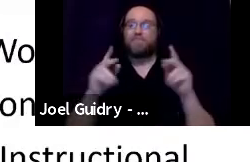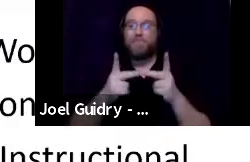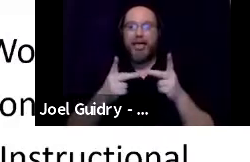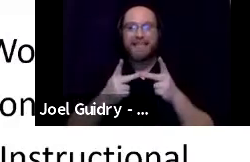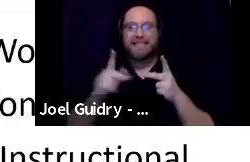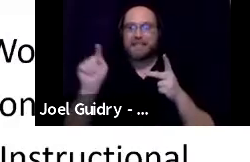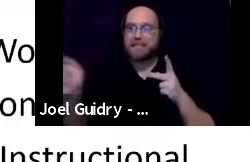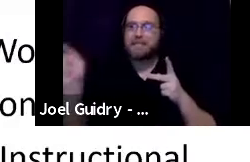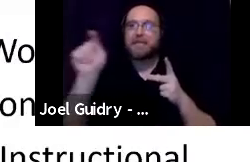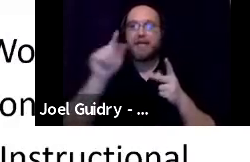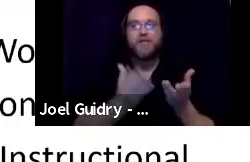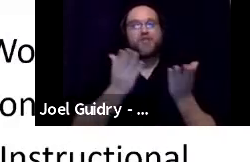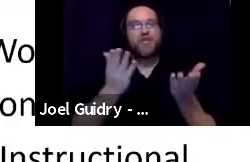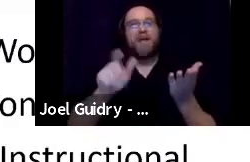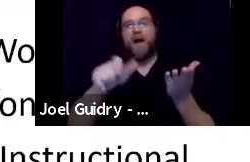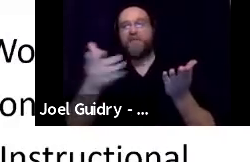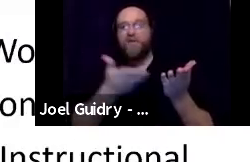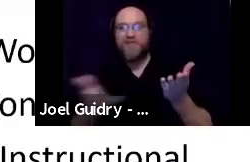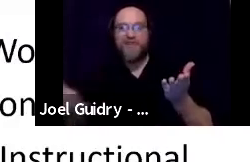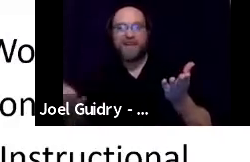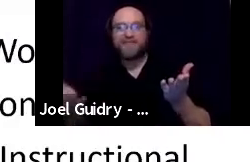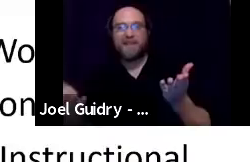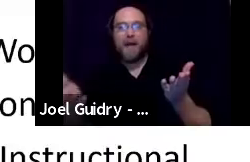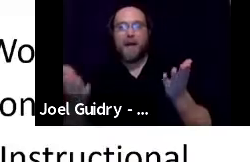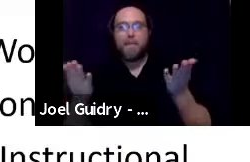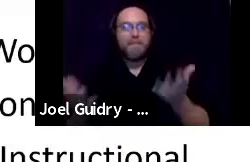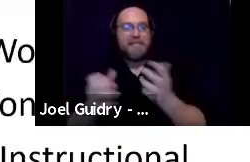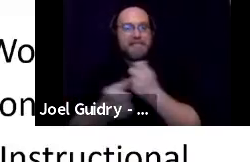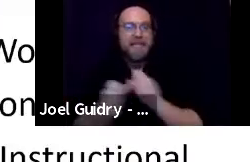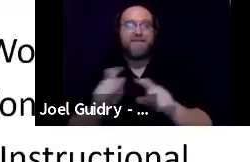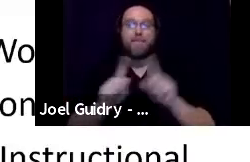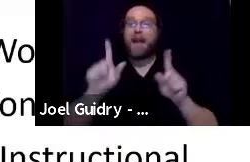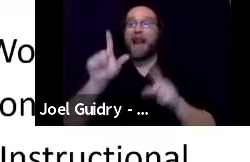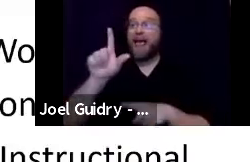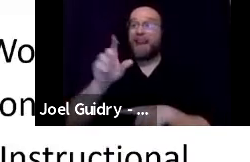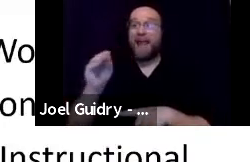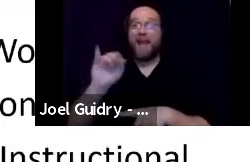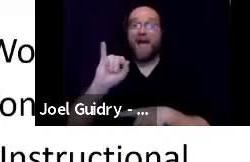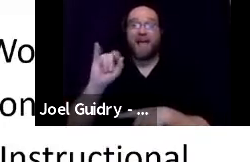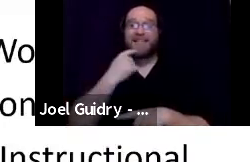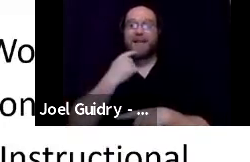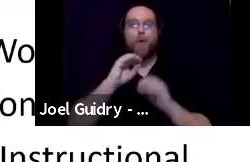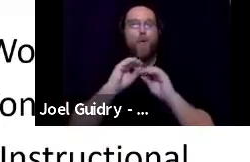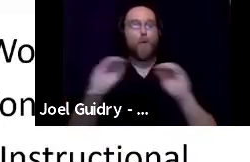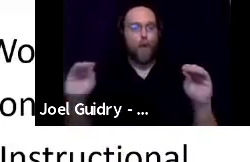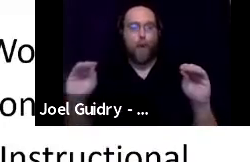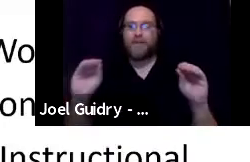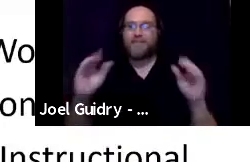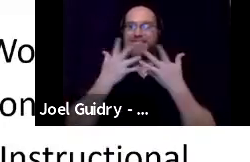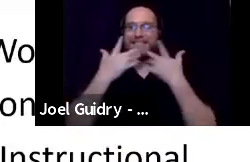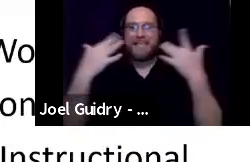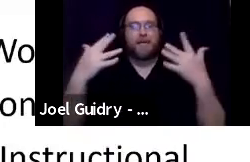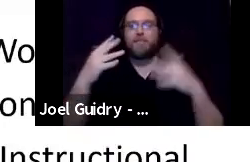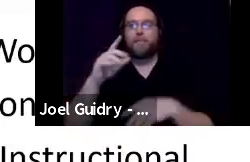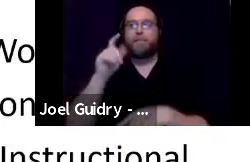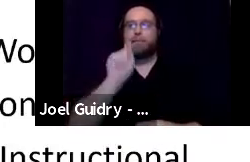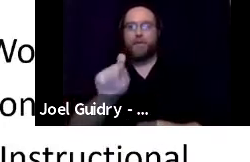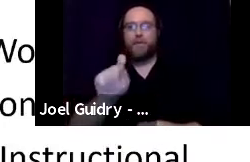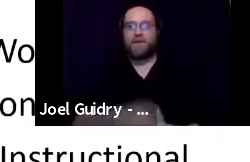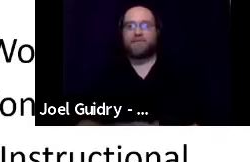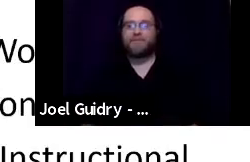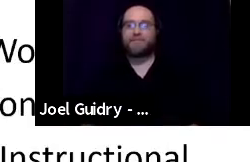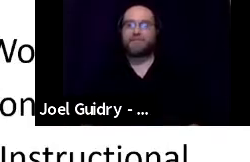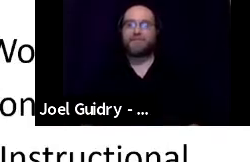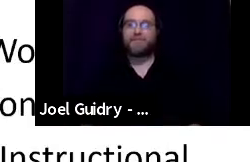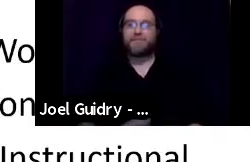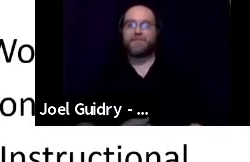has specifically said no singing, period. Physical education also requires masks, has to